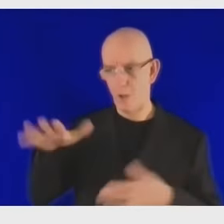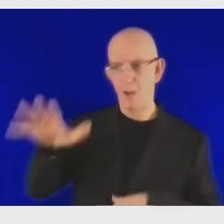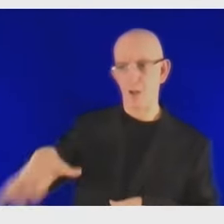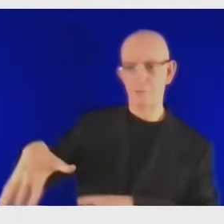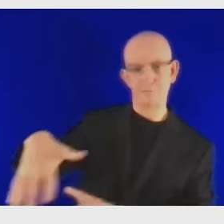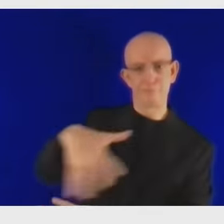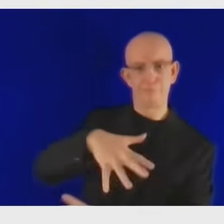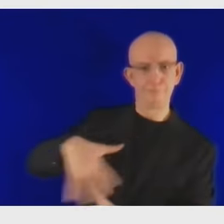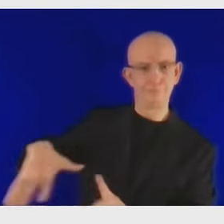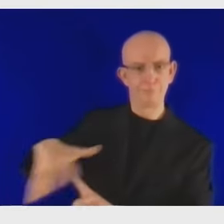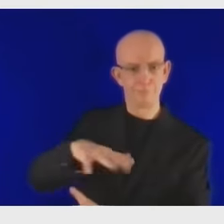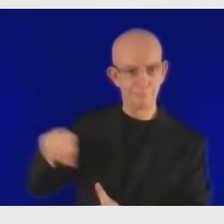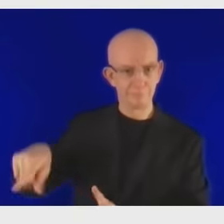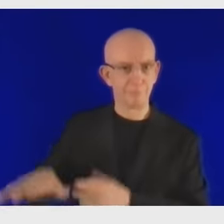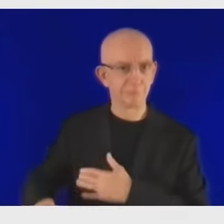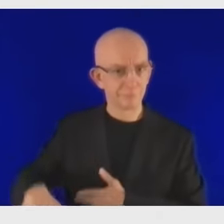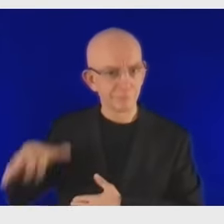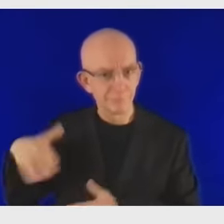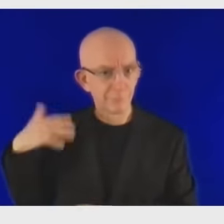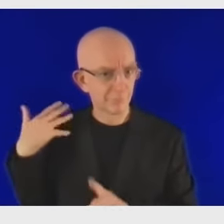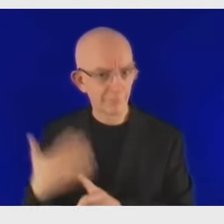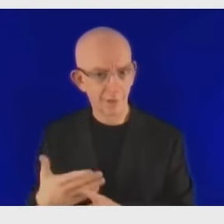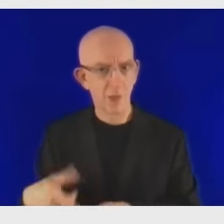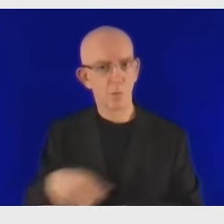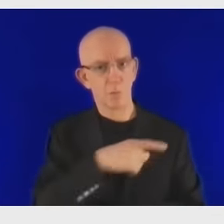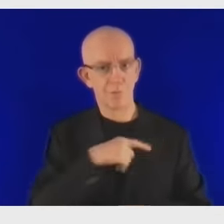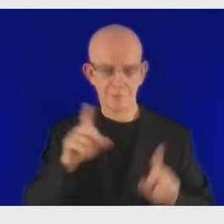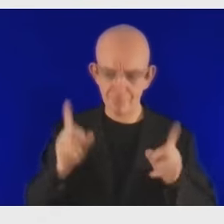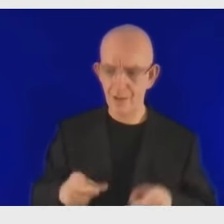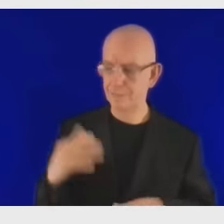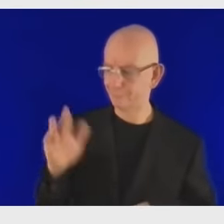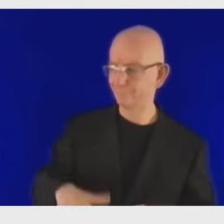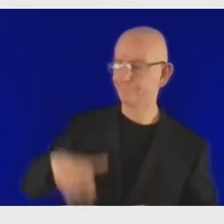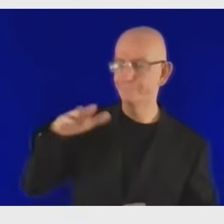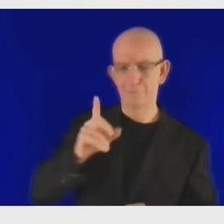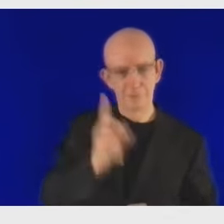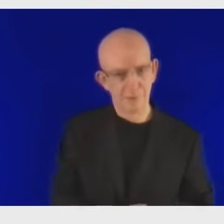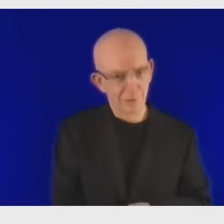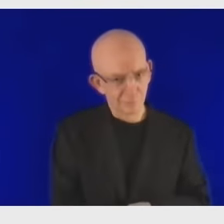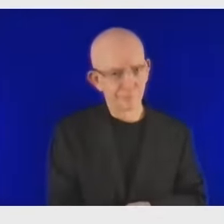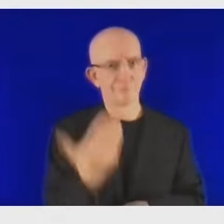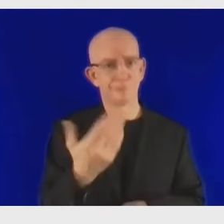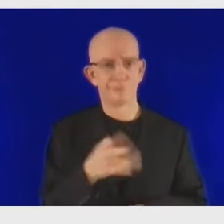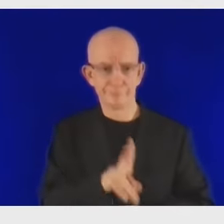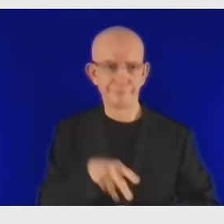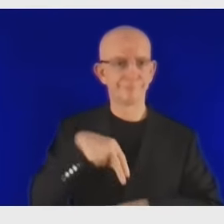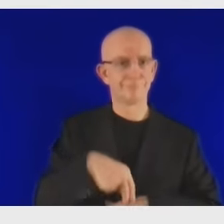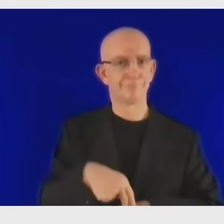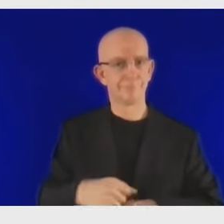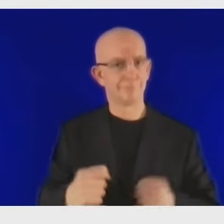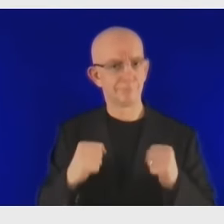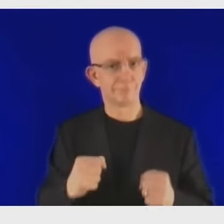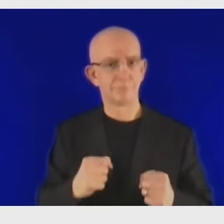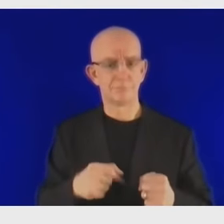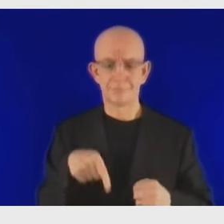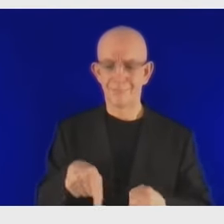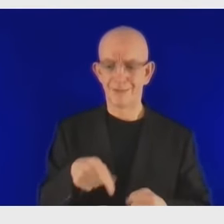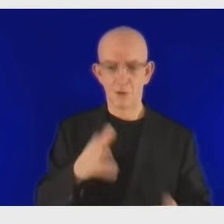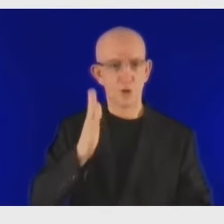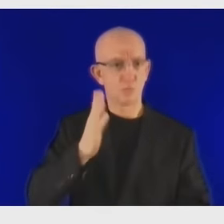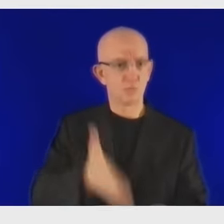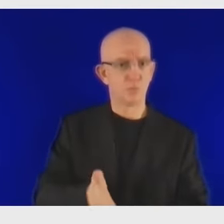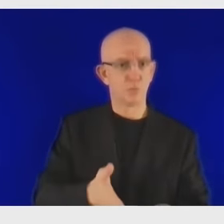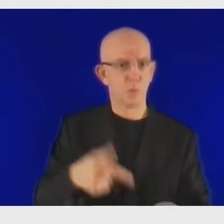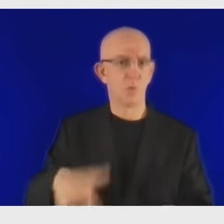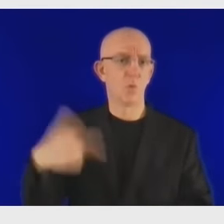you. So I can sympathize with you. I'd like to hand over now to Archana. And Archana, I'm really sorry to do